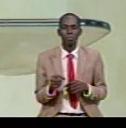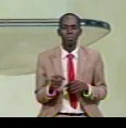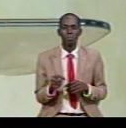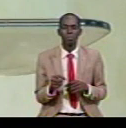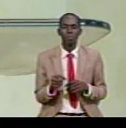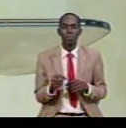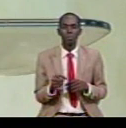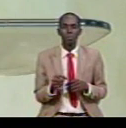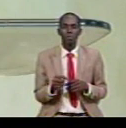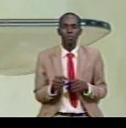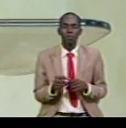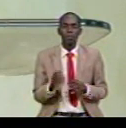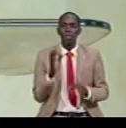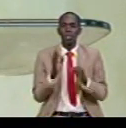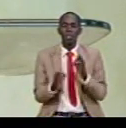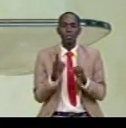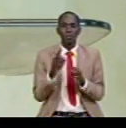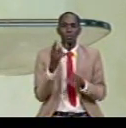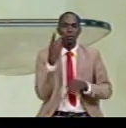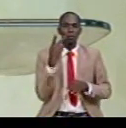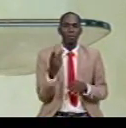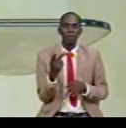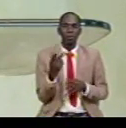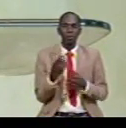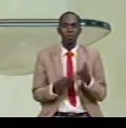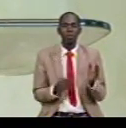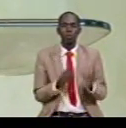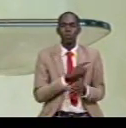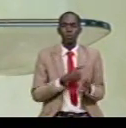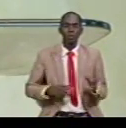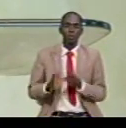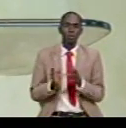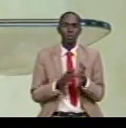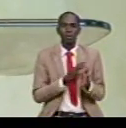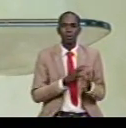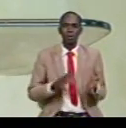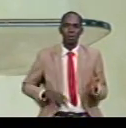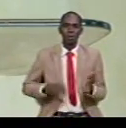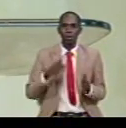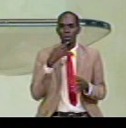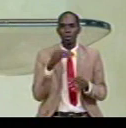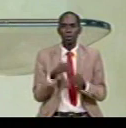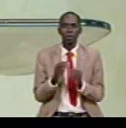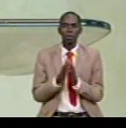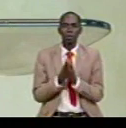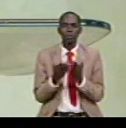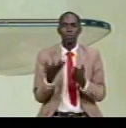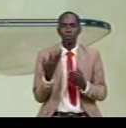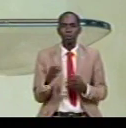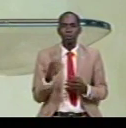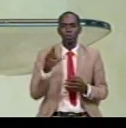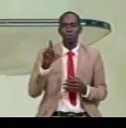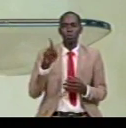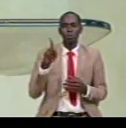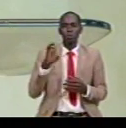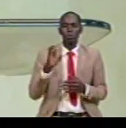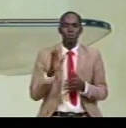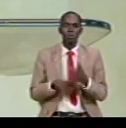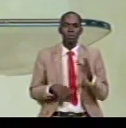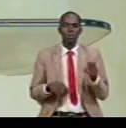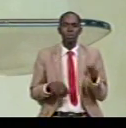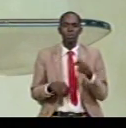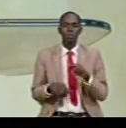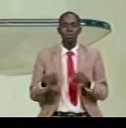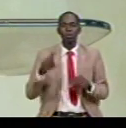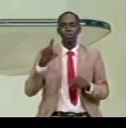If you look at what the Lord Jesus said in in Luke chapter 22. Look at that, Luke